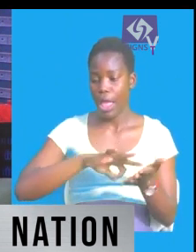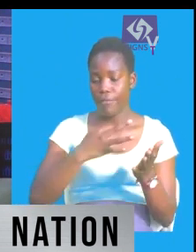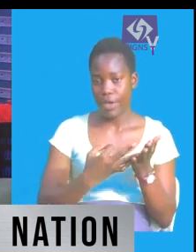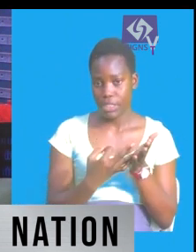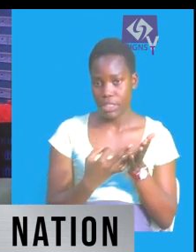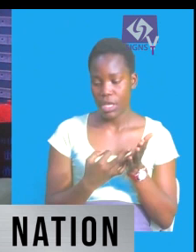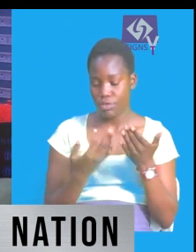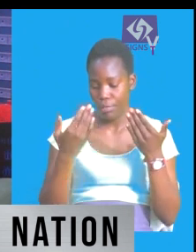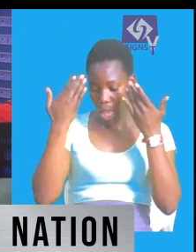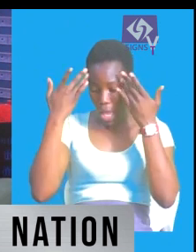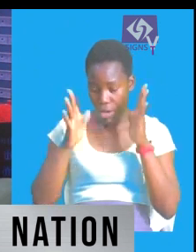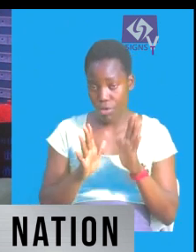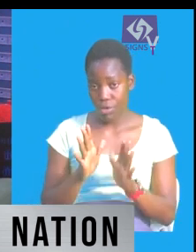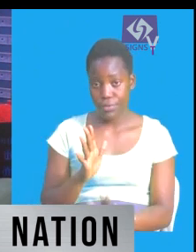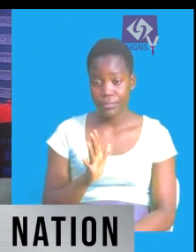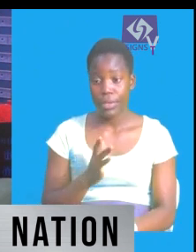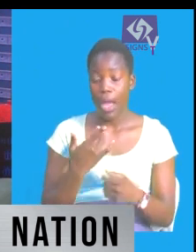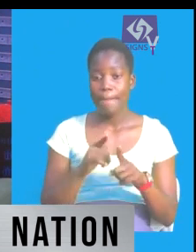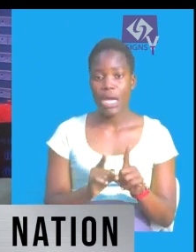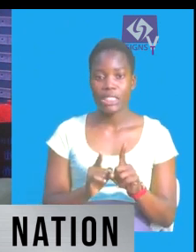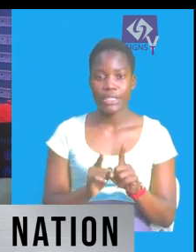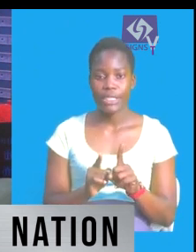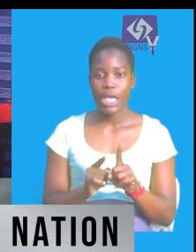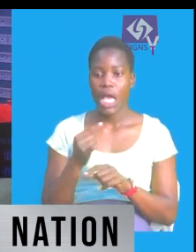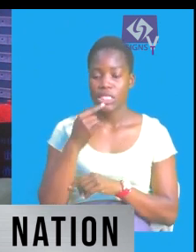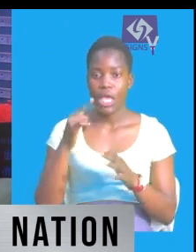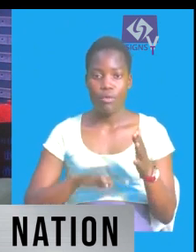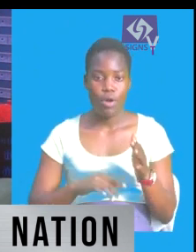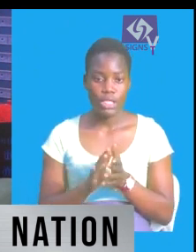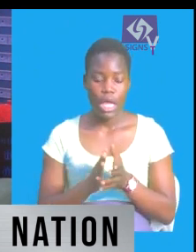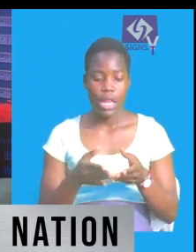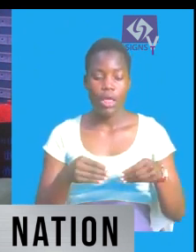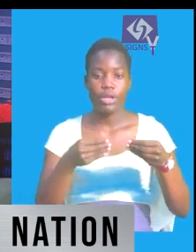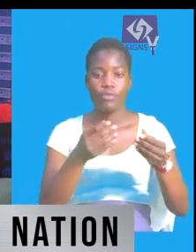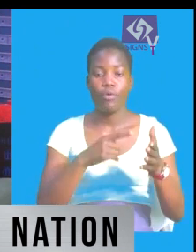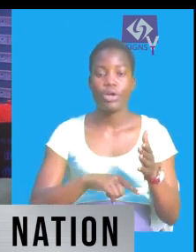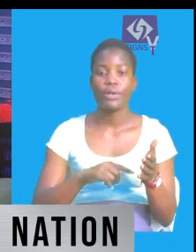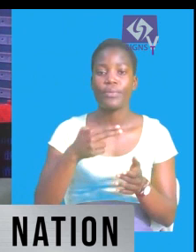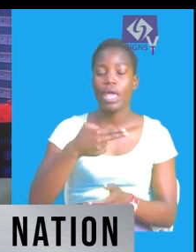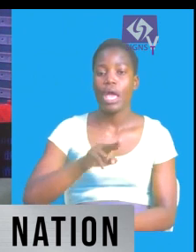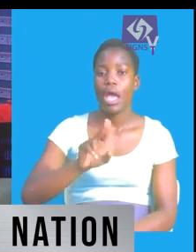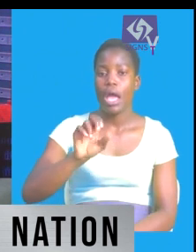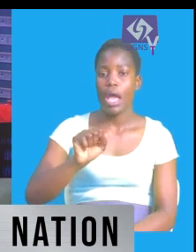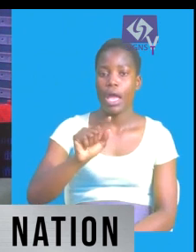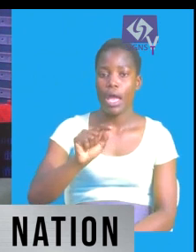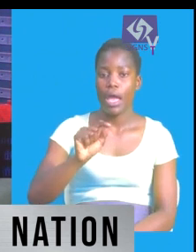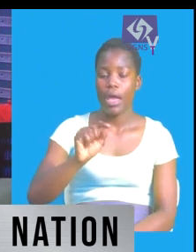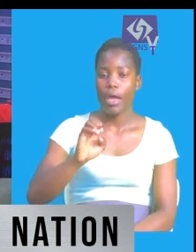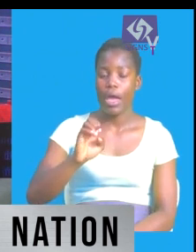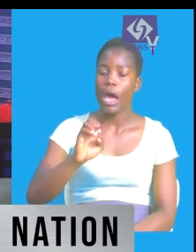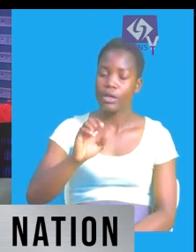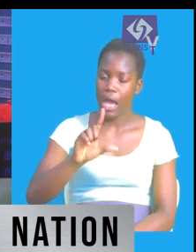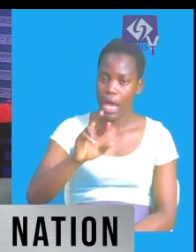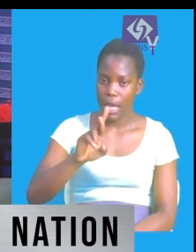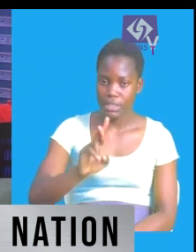Okay, sijui kama okay sawa, they said tutawapatia hustler fund, but hawakutuambia wataturate vile